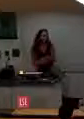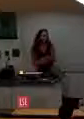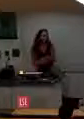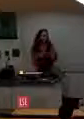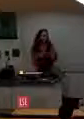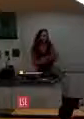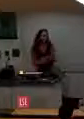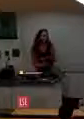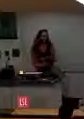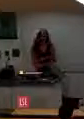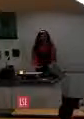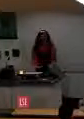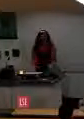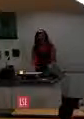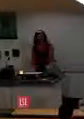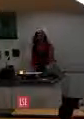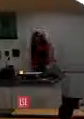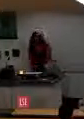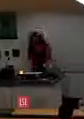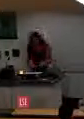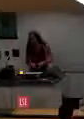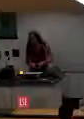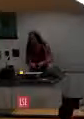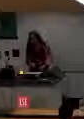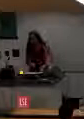graphs that I use, through quotes from the people that have participated.